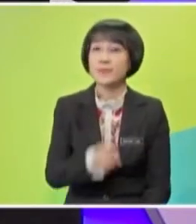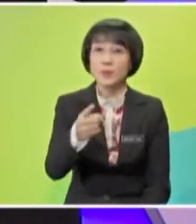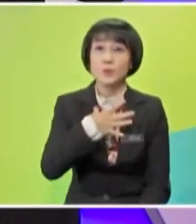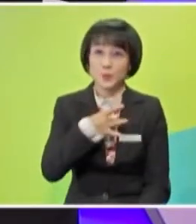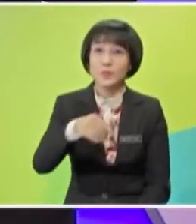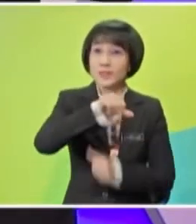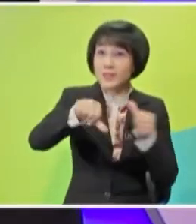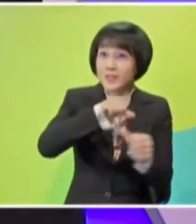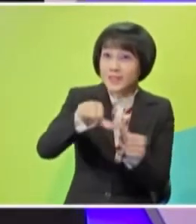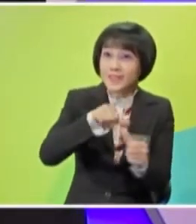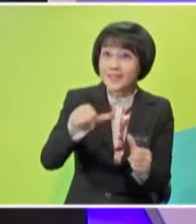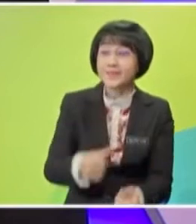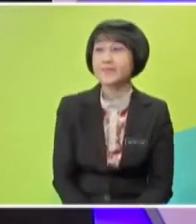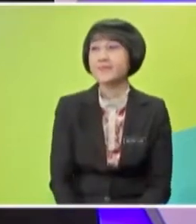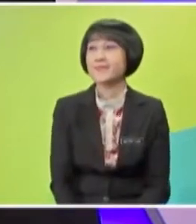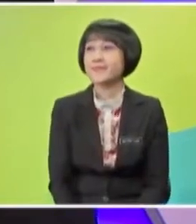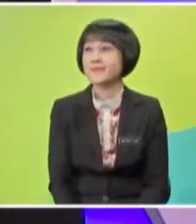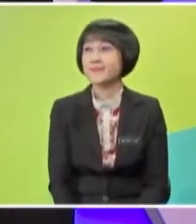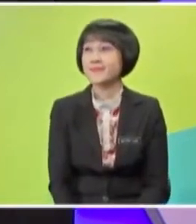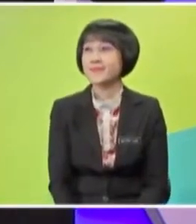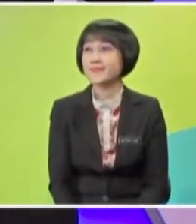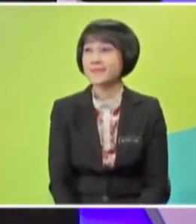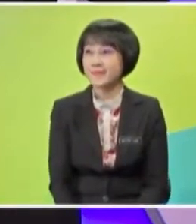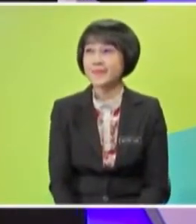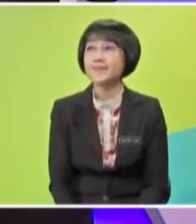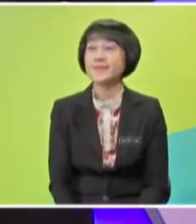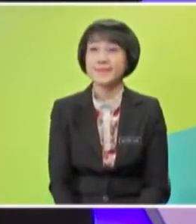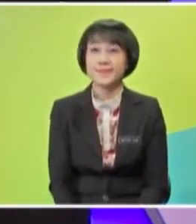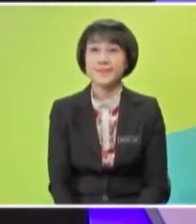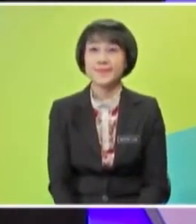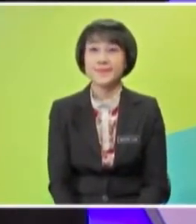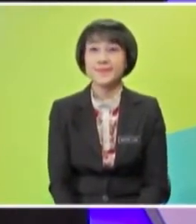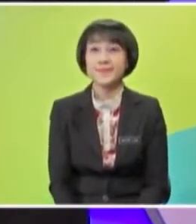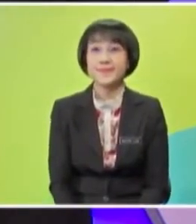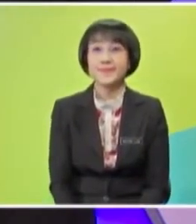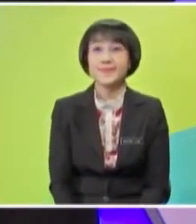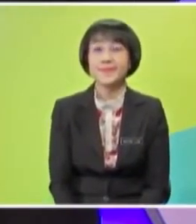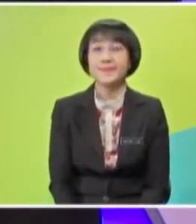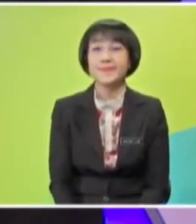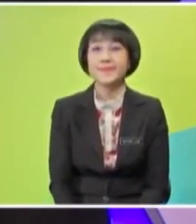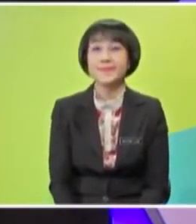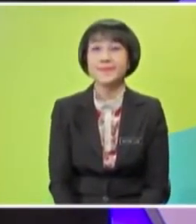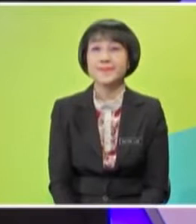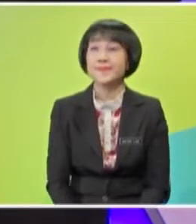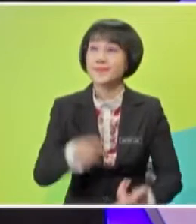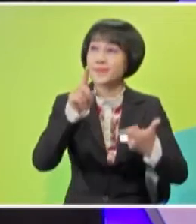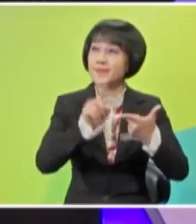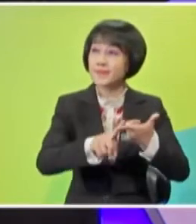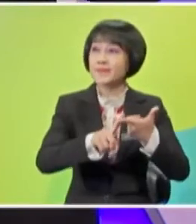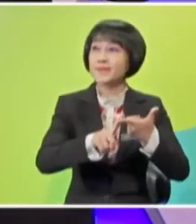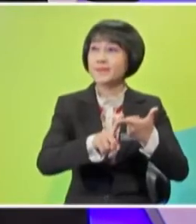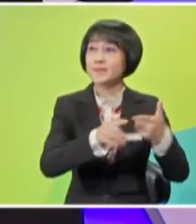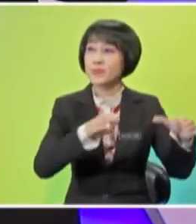social. I see. So to give them a little bit of a background knowledge of the things that we want to discuss today. Okay. Okay. The second question would